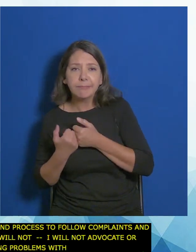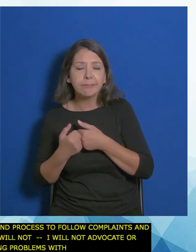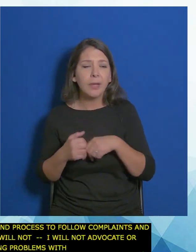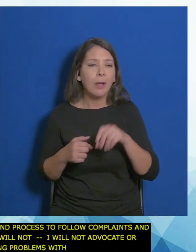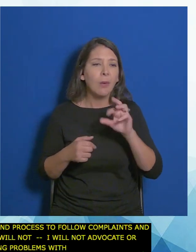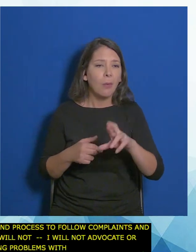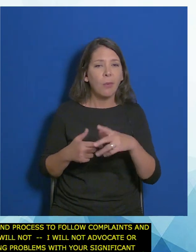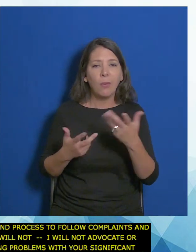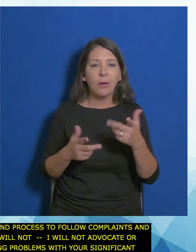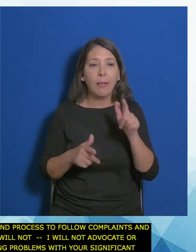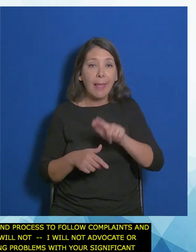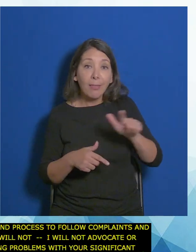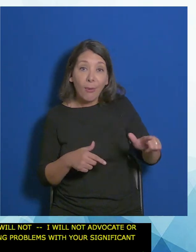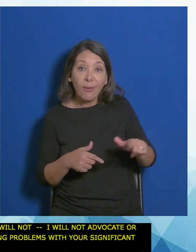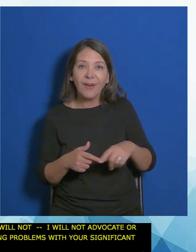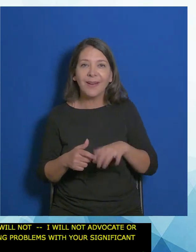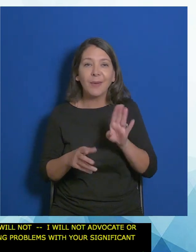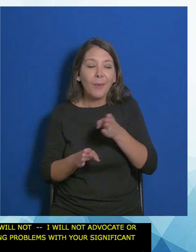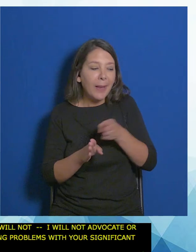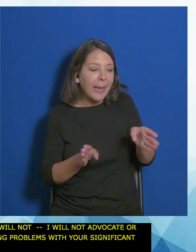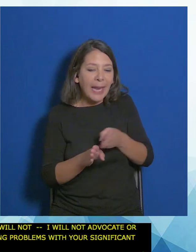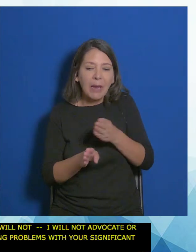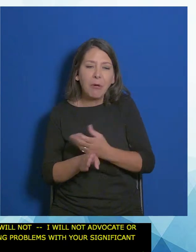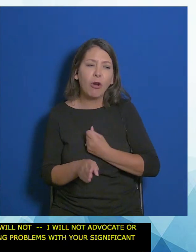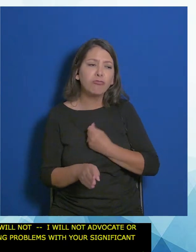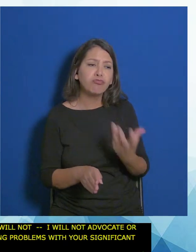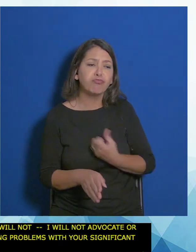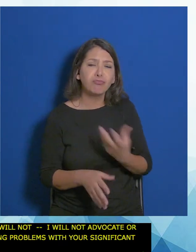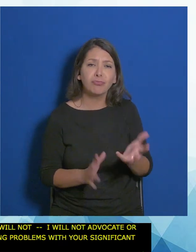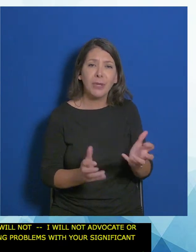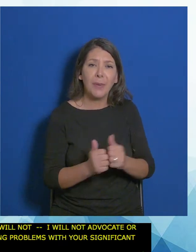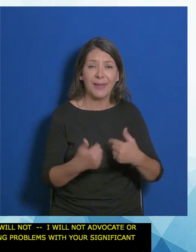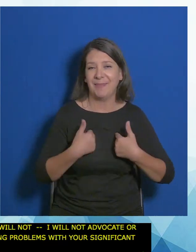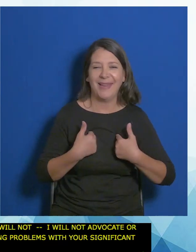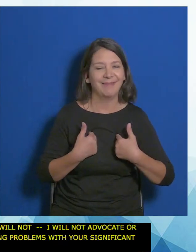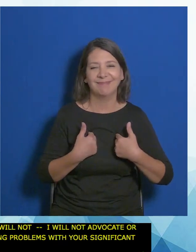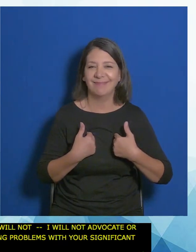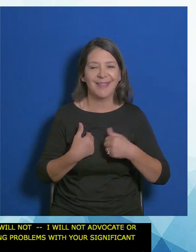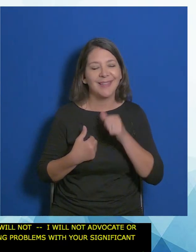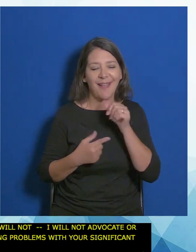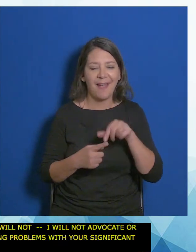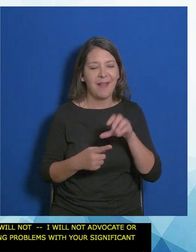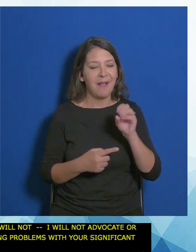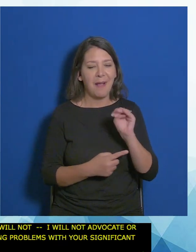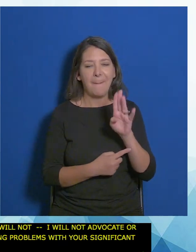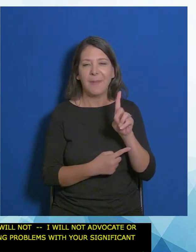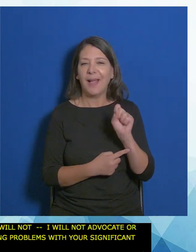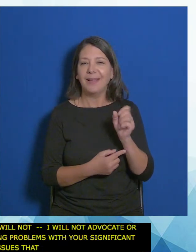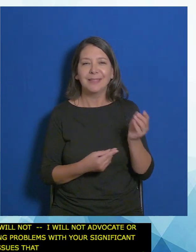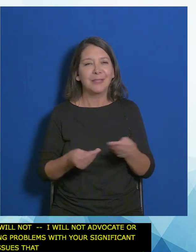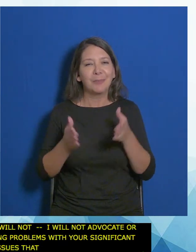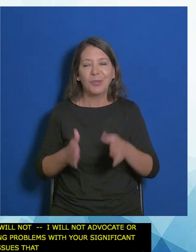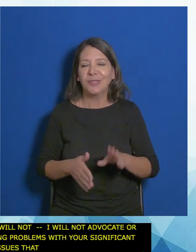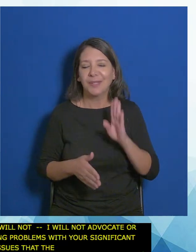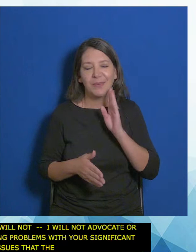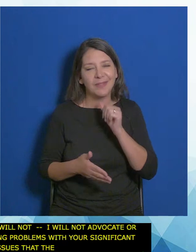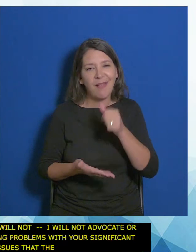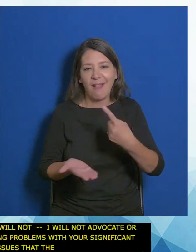landlord, your neighbor, those will not be issues that the ombudsperson will